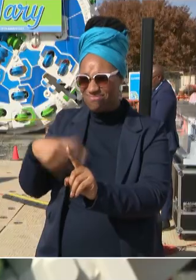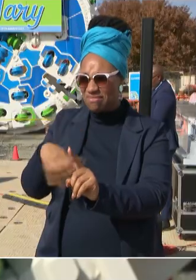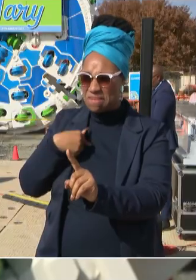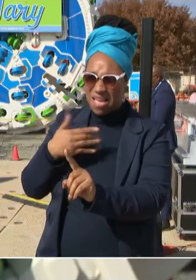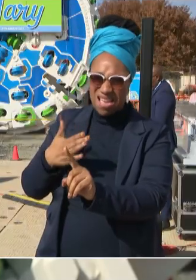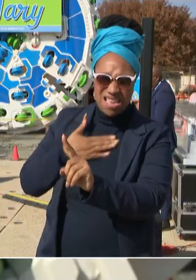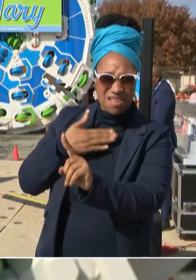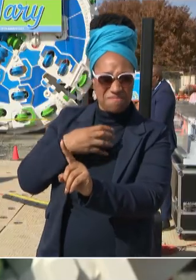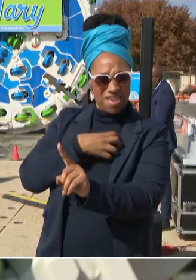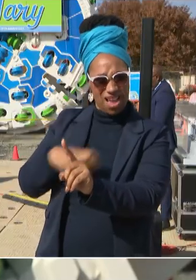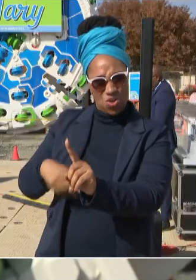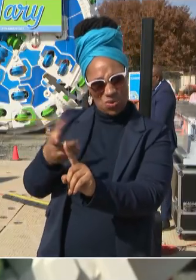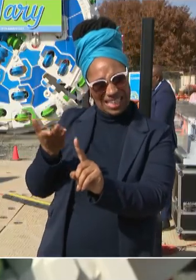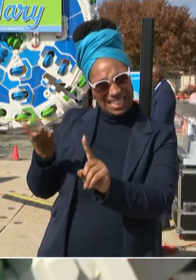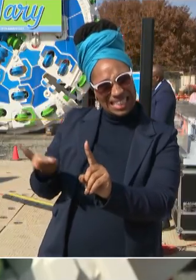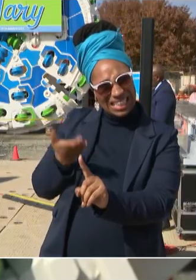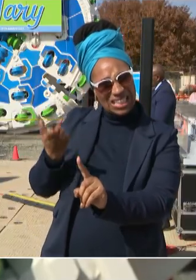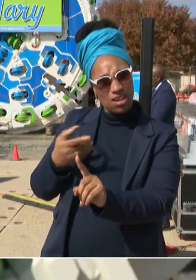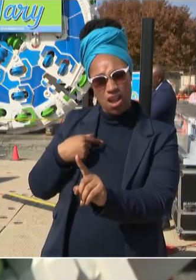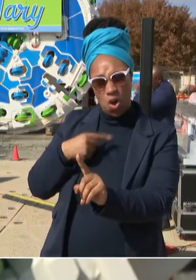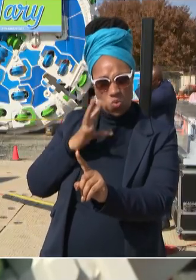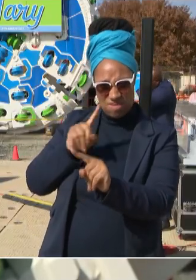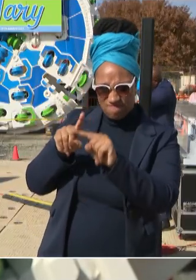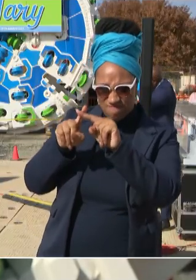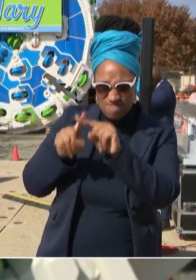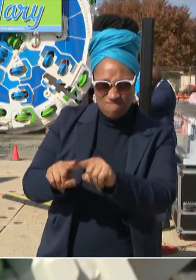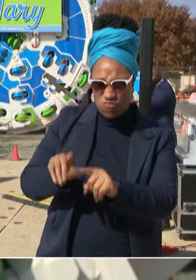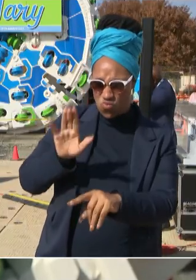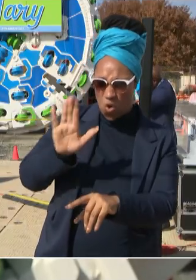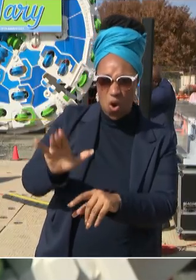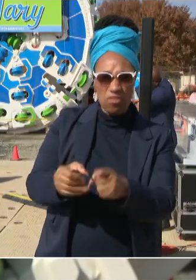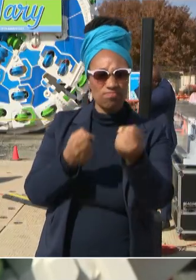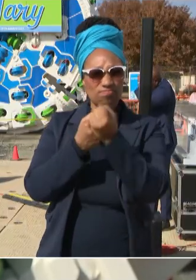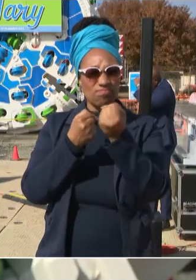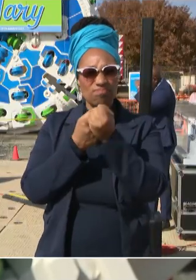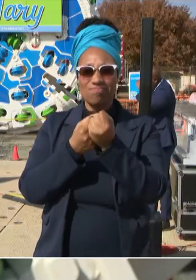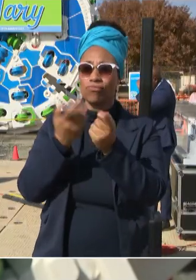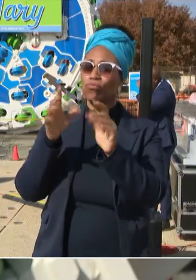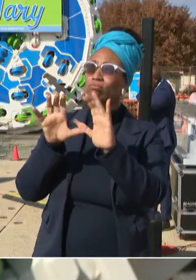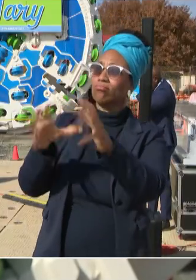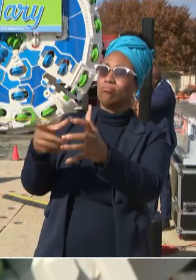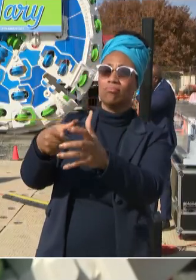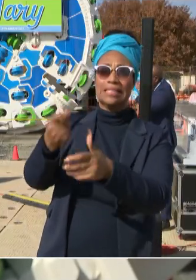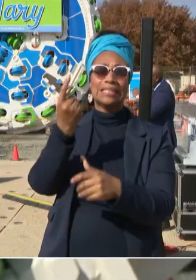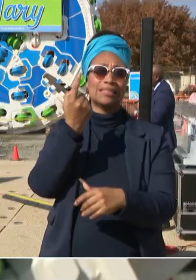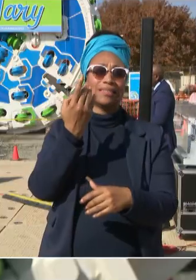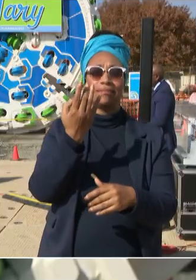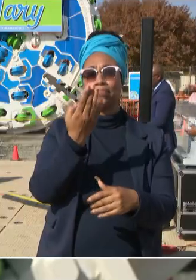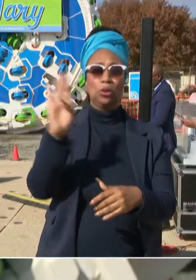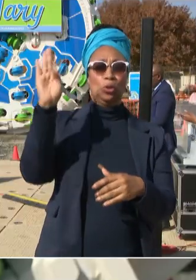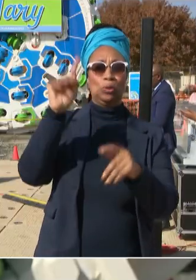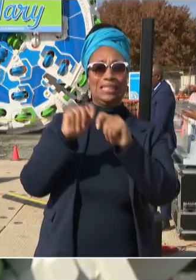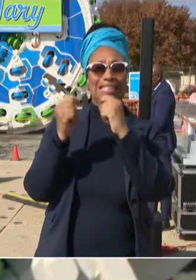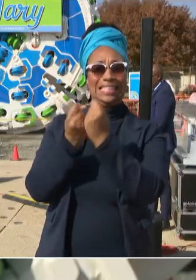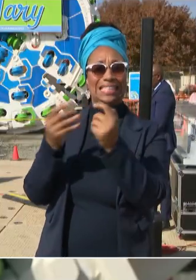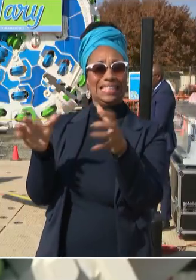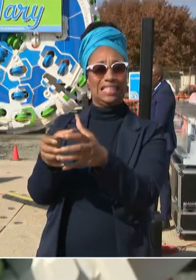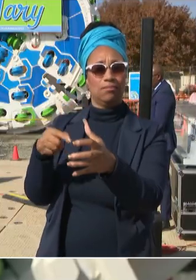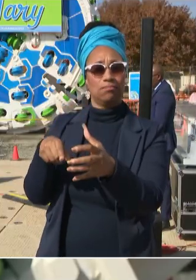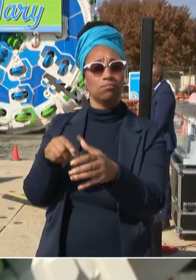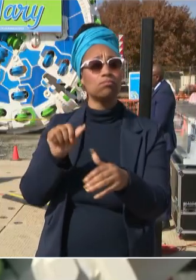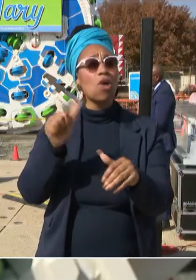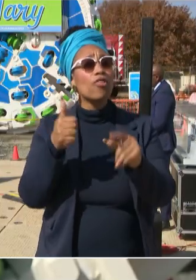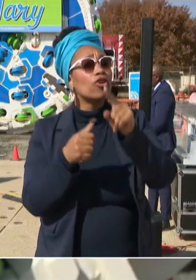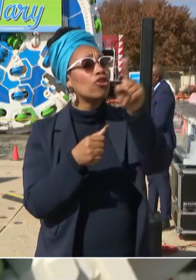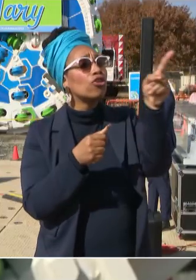that we can always count on you and that you're on Team Blue. For everyone else, thank you, thank you, thank you, thank